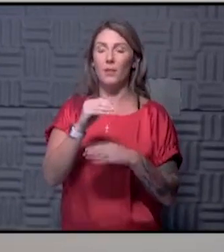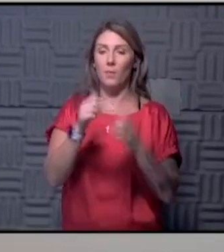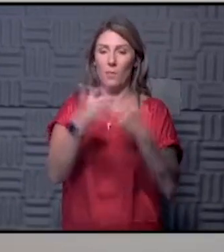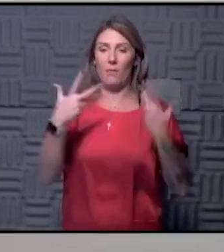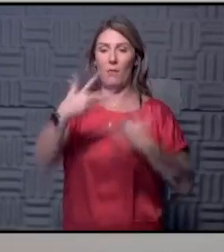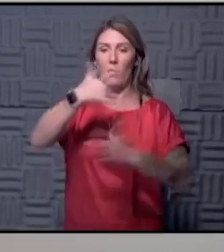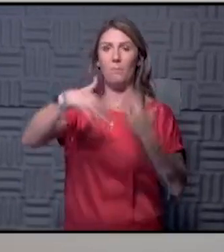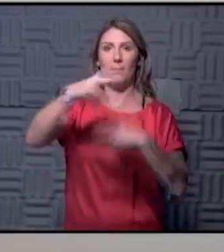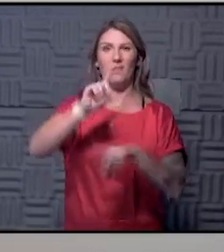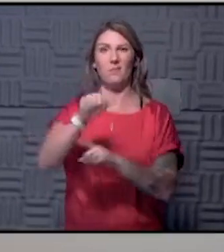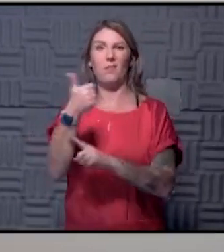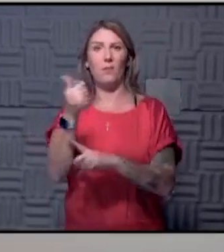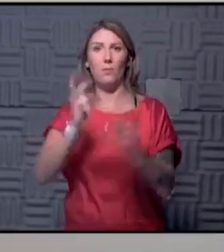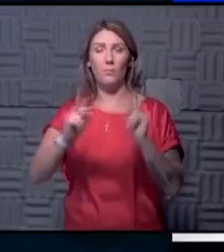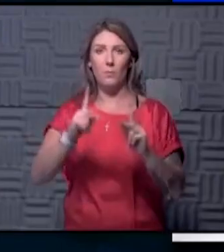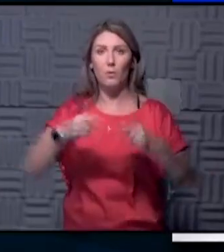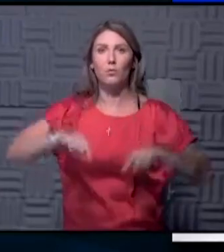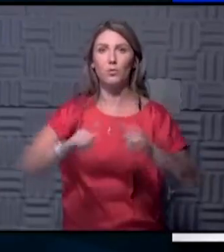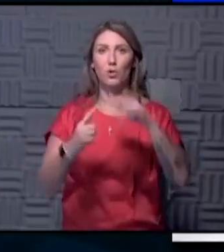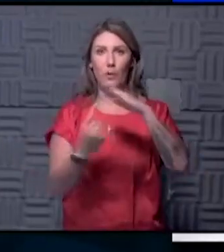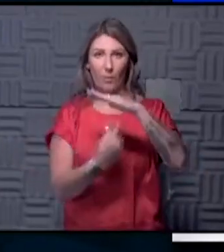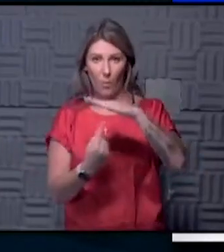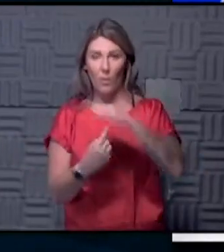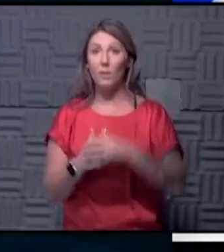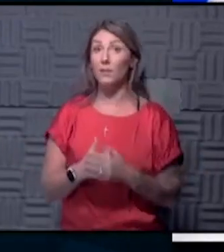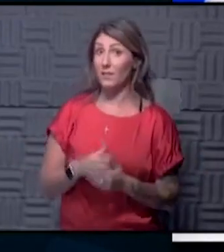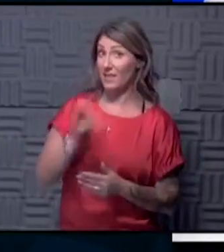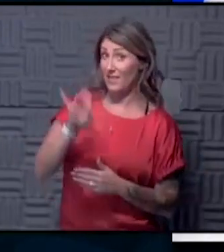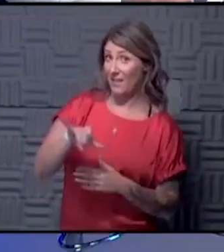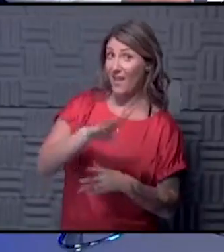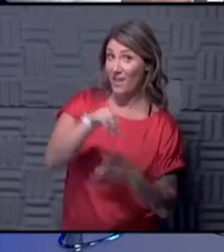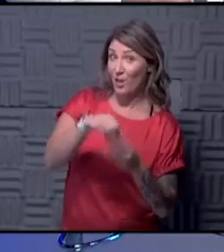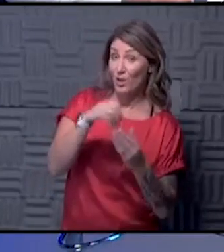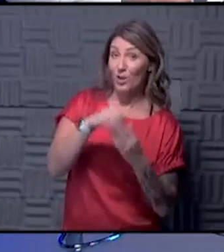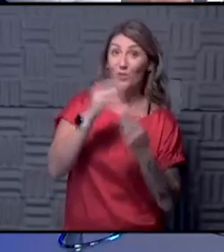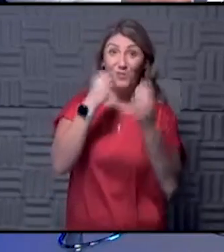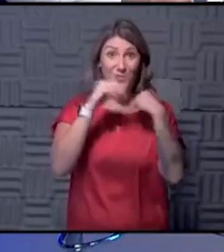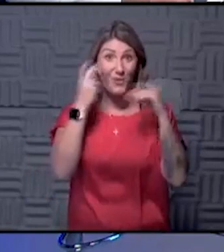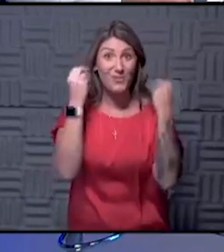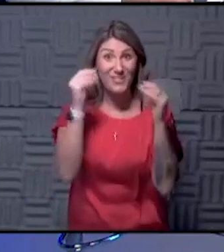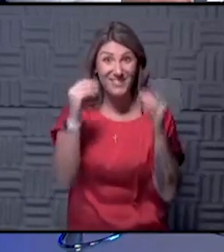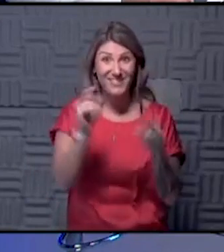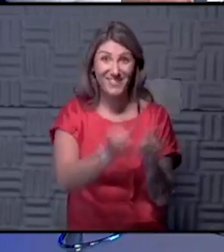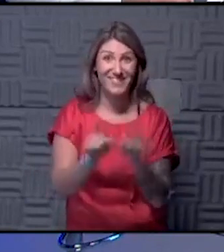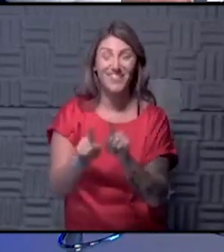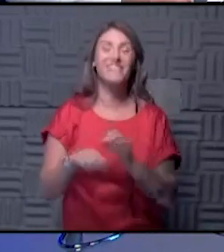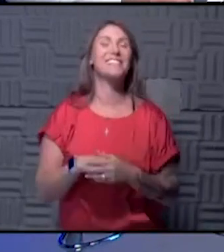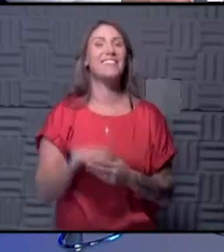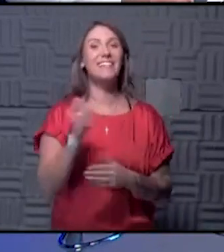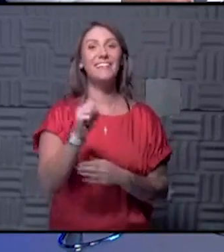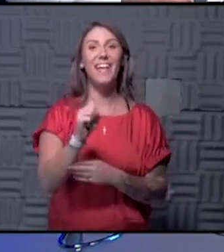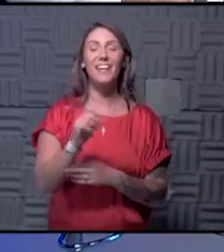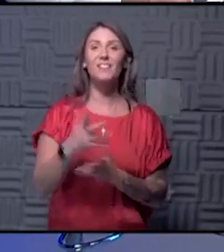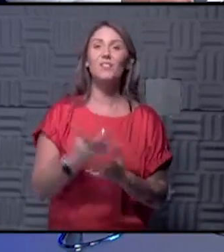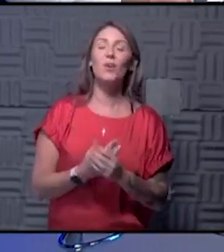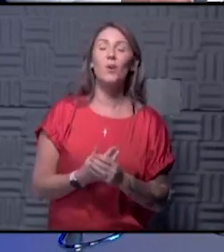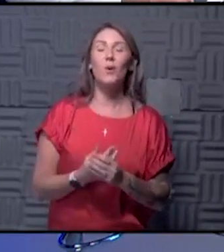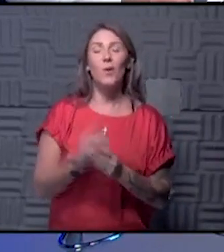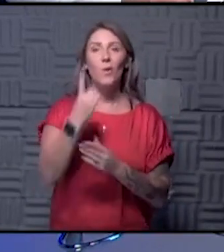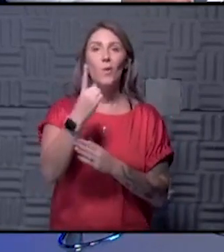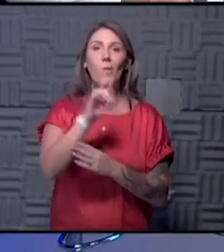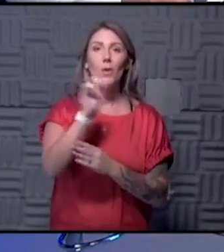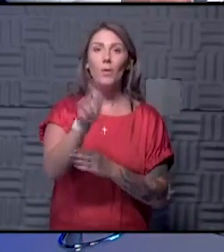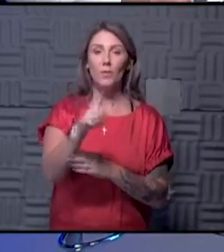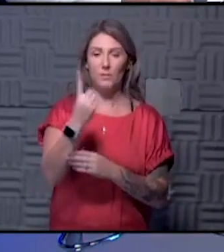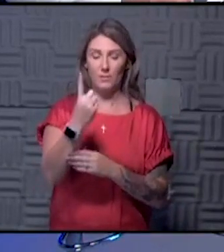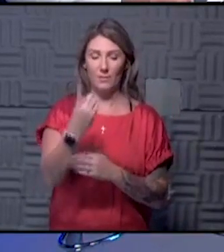in that quarantine period. And Chancellor, which includes grocery stores, by the way. Yeah. So. So one of the questions, I think one of the